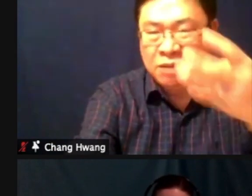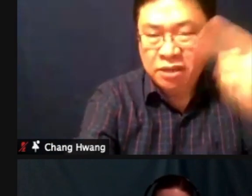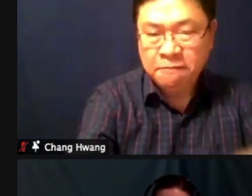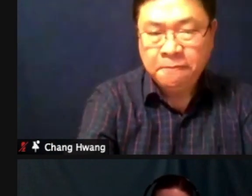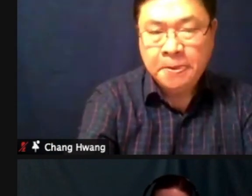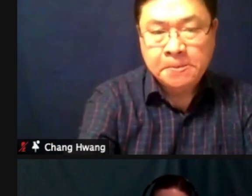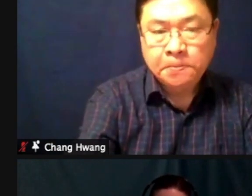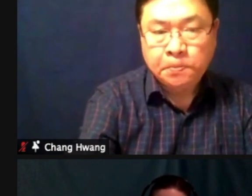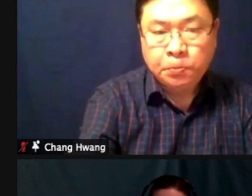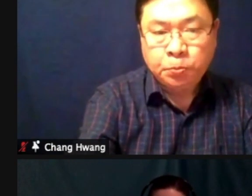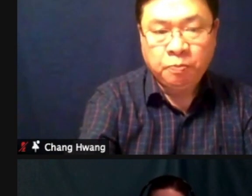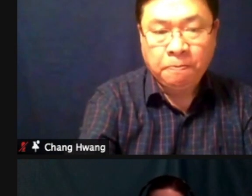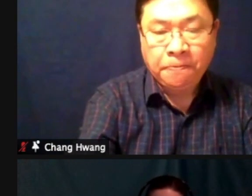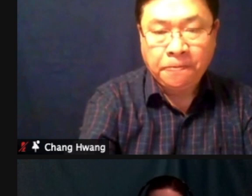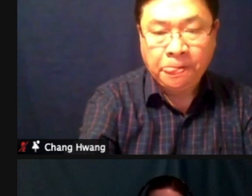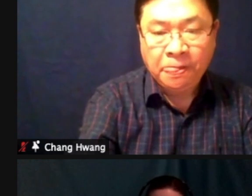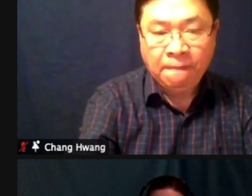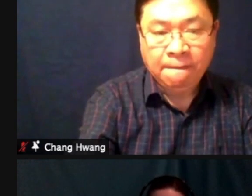Or things versus children.